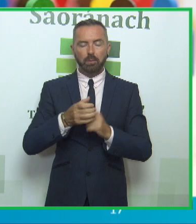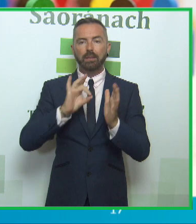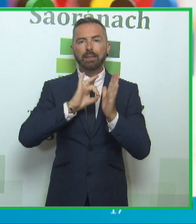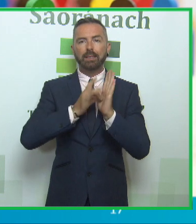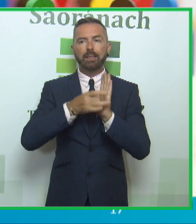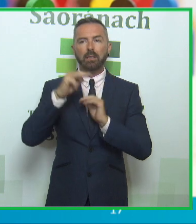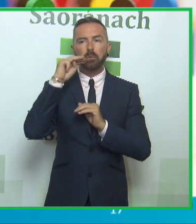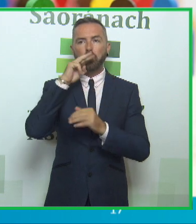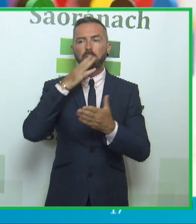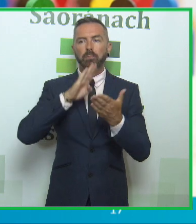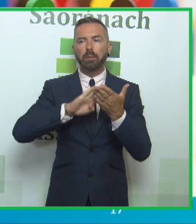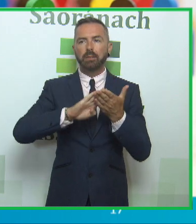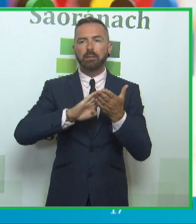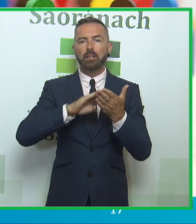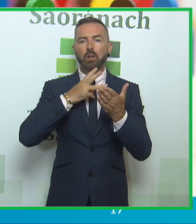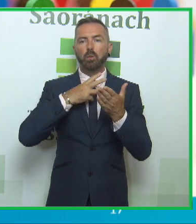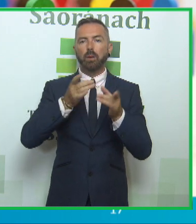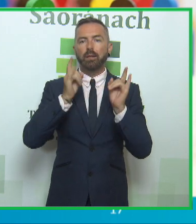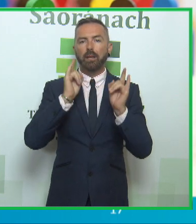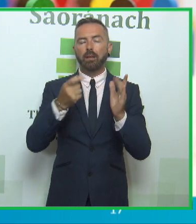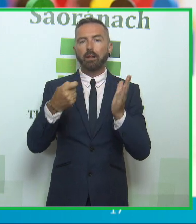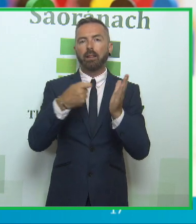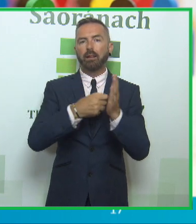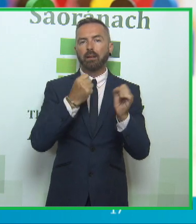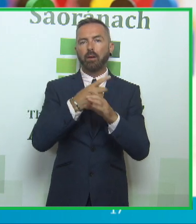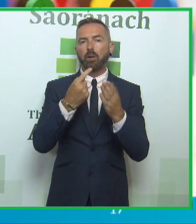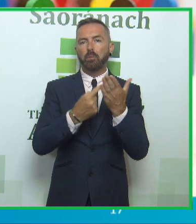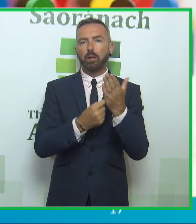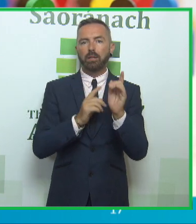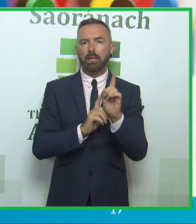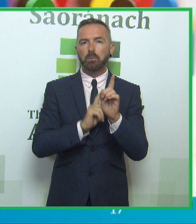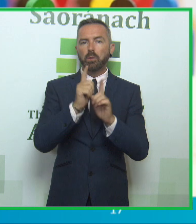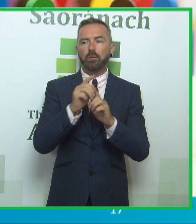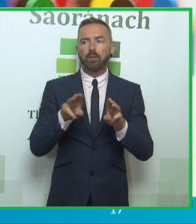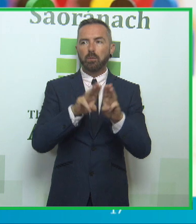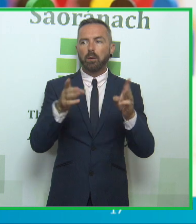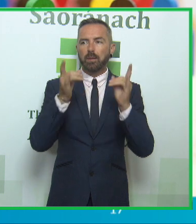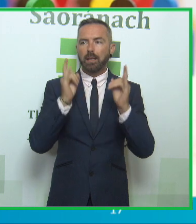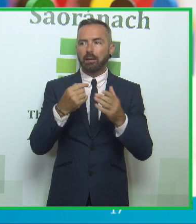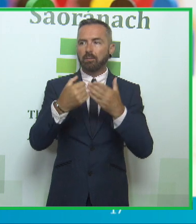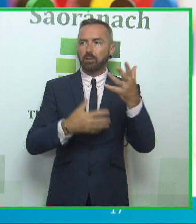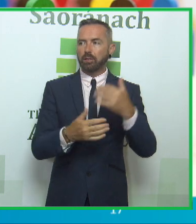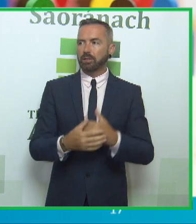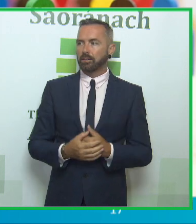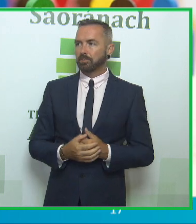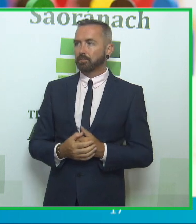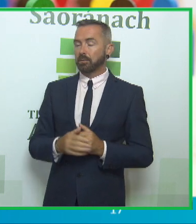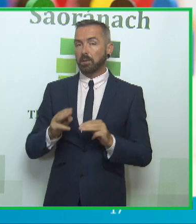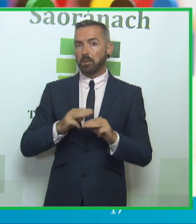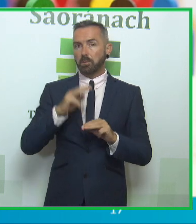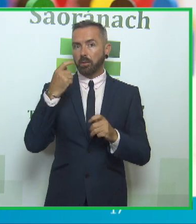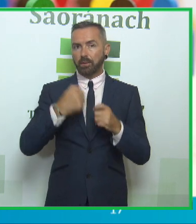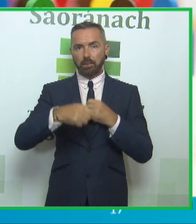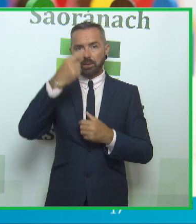messages is when we put health in all policies, it improves population health outcomes beyond.